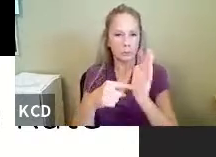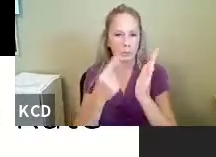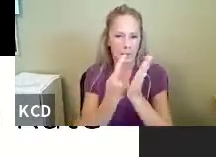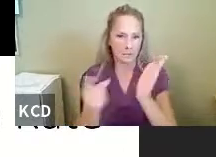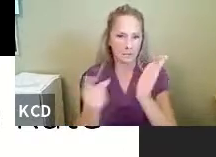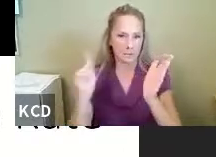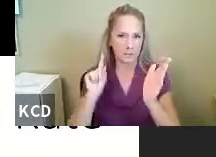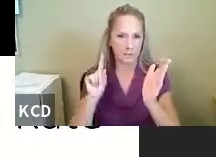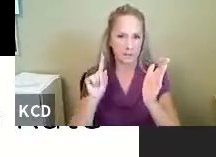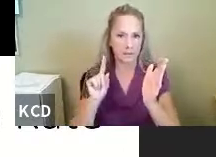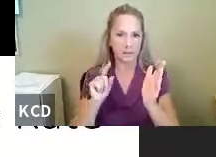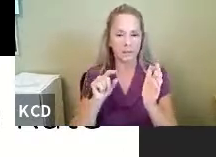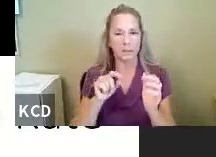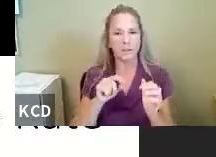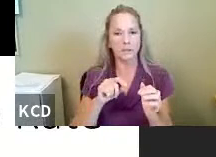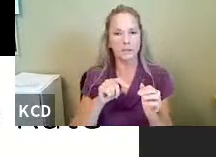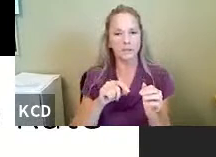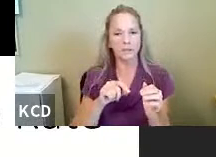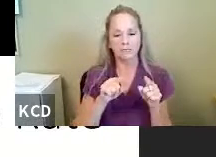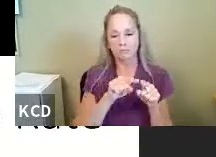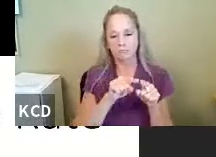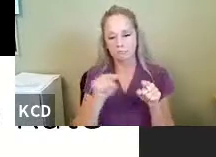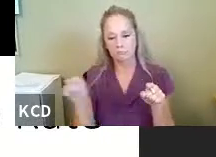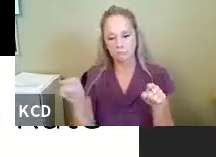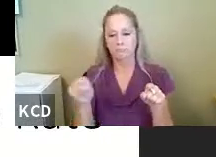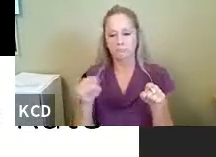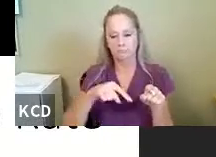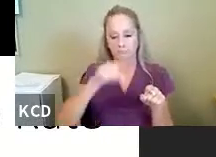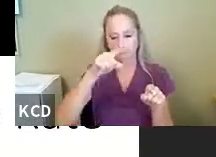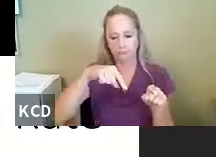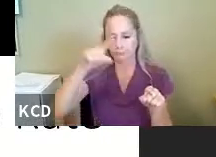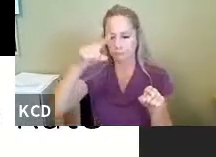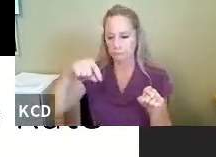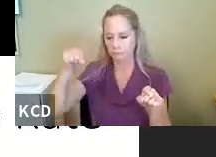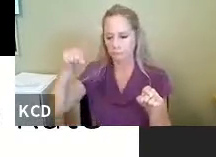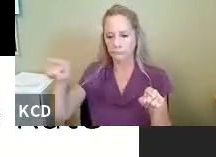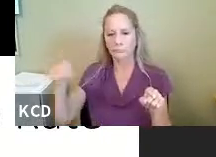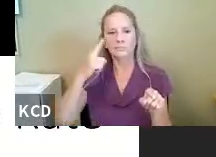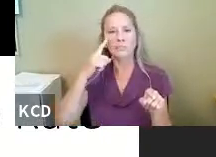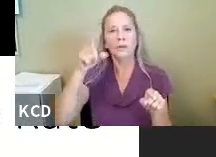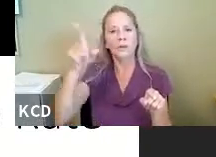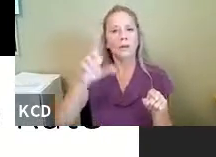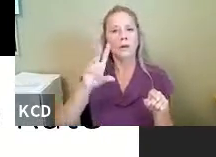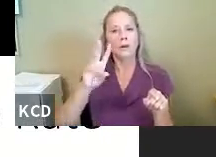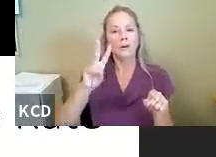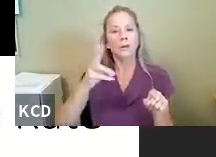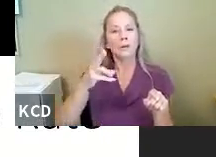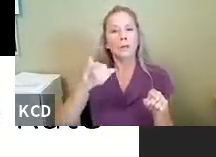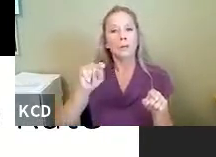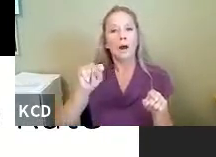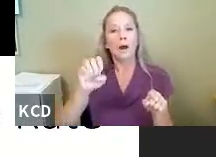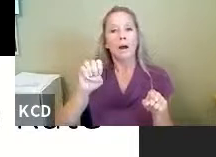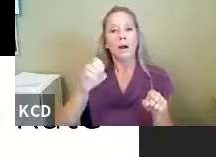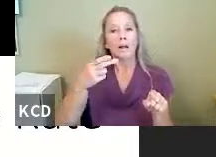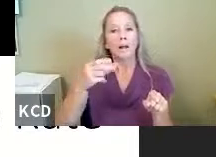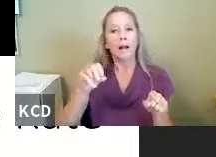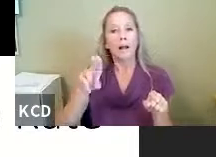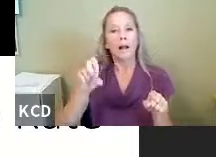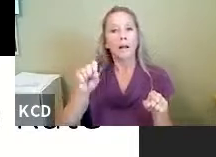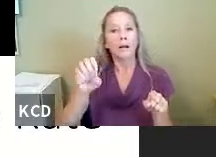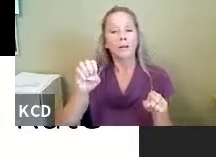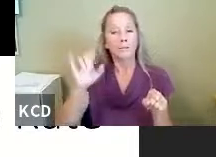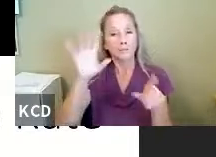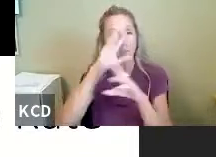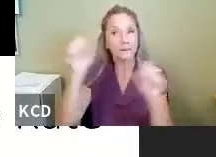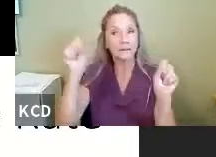a graph of that. And this is what, for example, the White House Task Force uses. And we've had